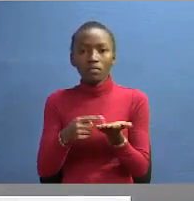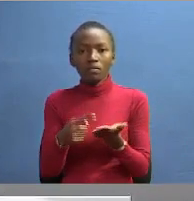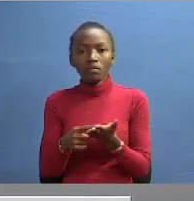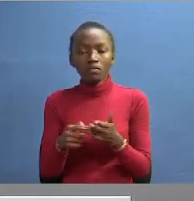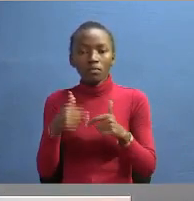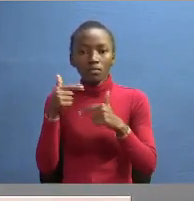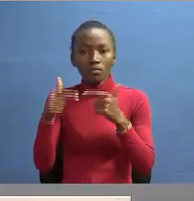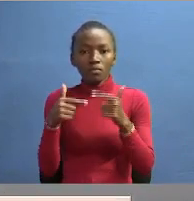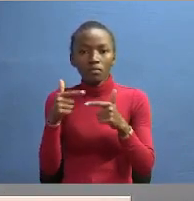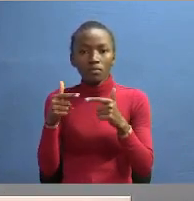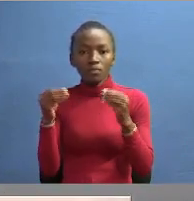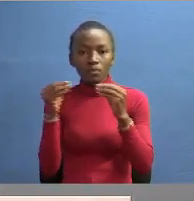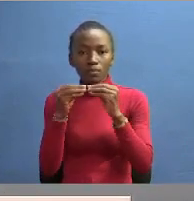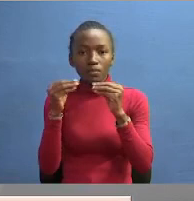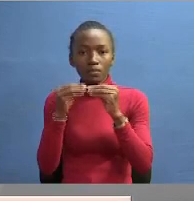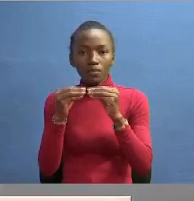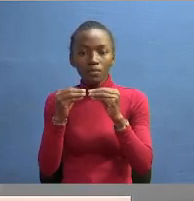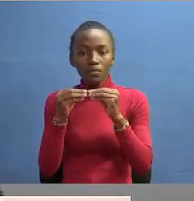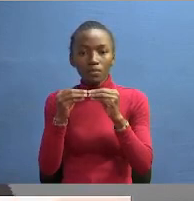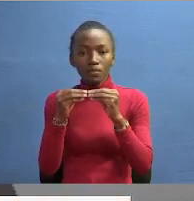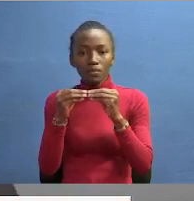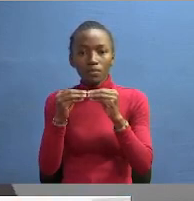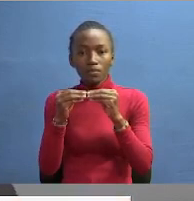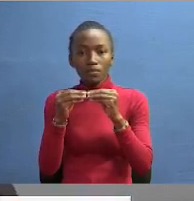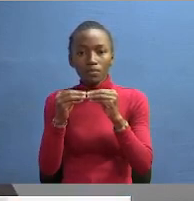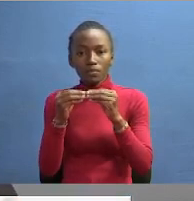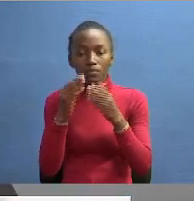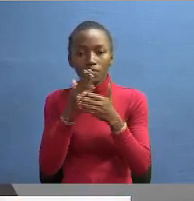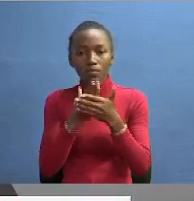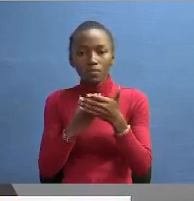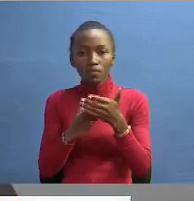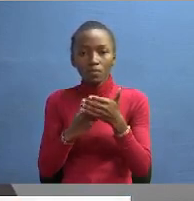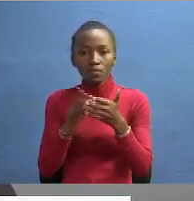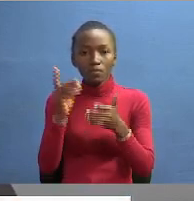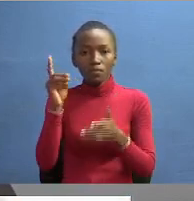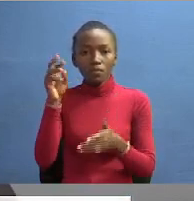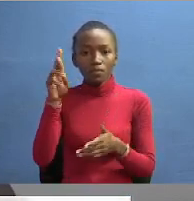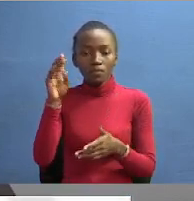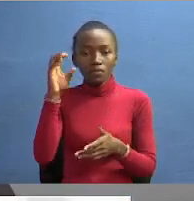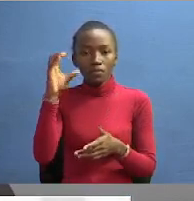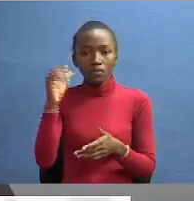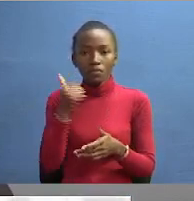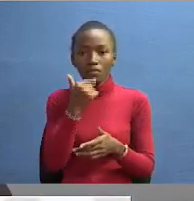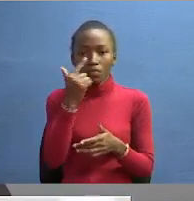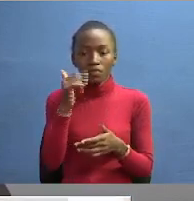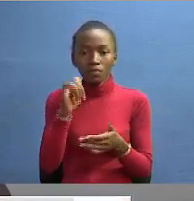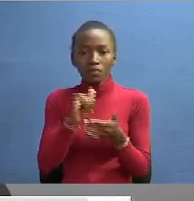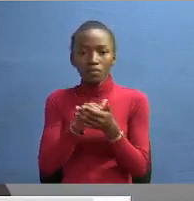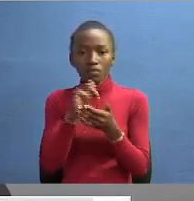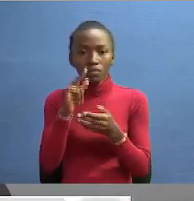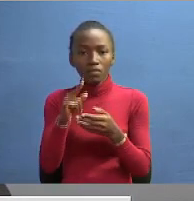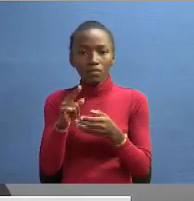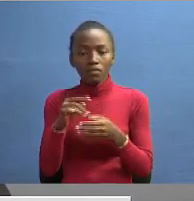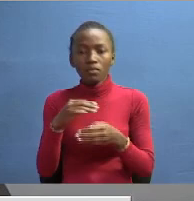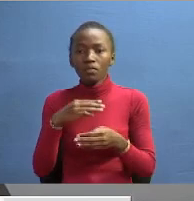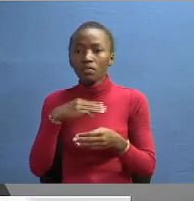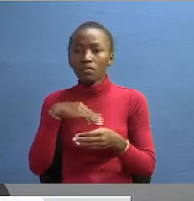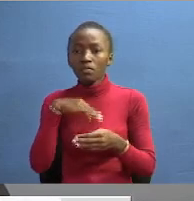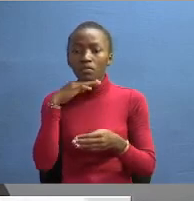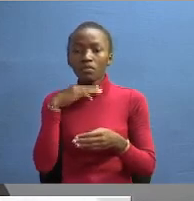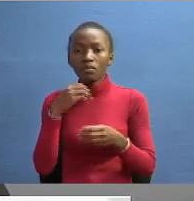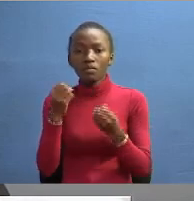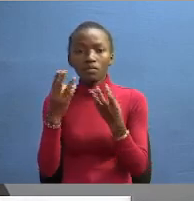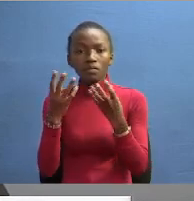the Democratic Republic of Congo, is said to be one of the deadliest conflicts in the world history, having caused approximately 6 million lives